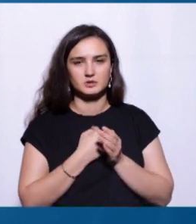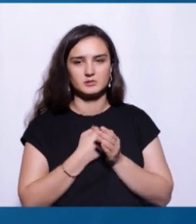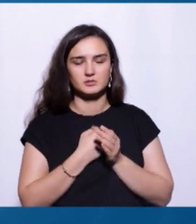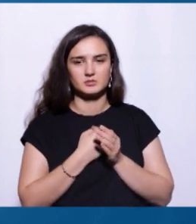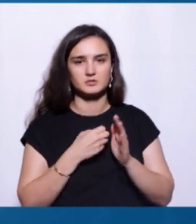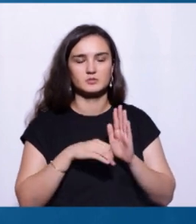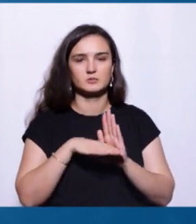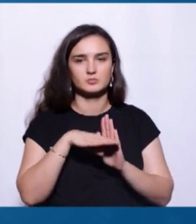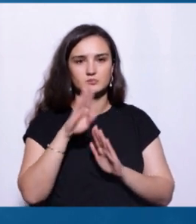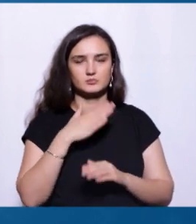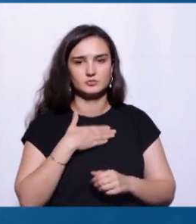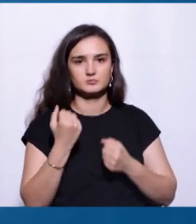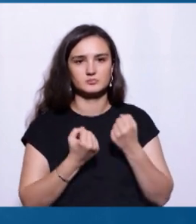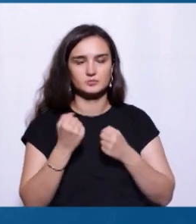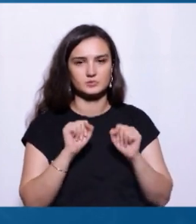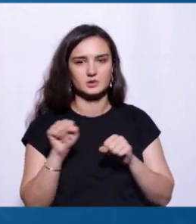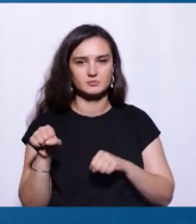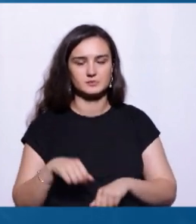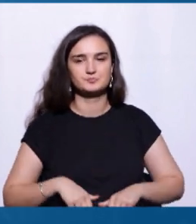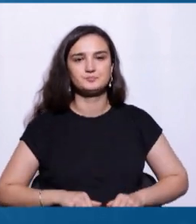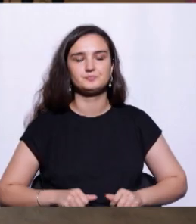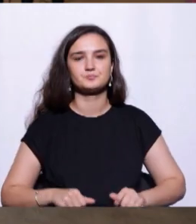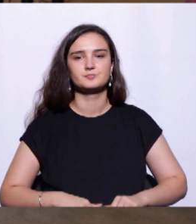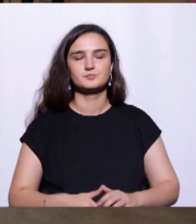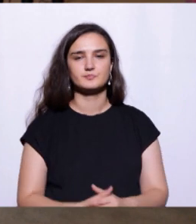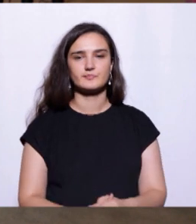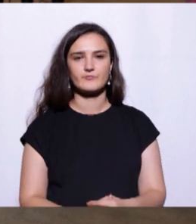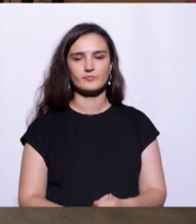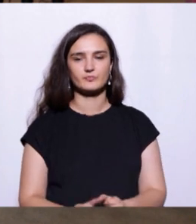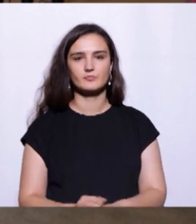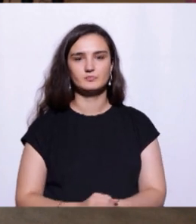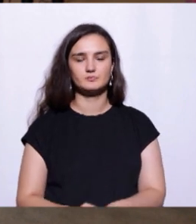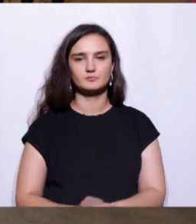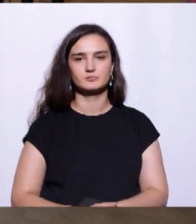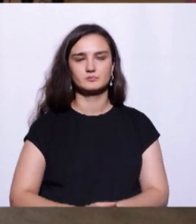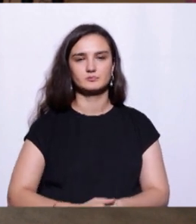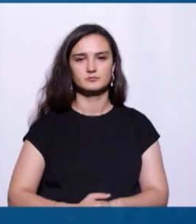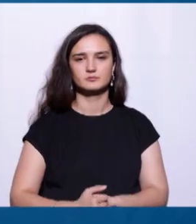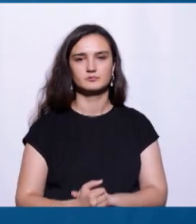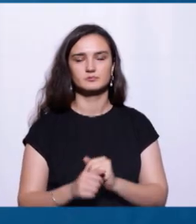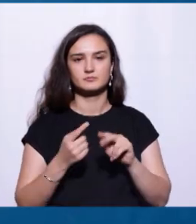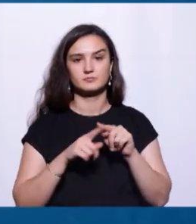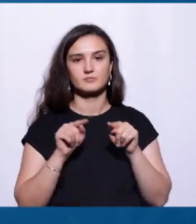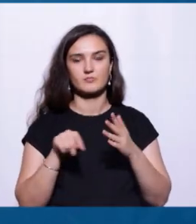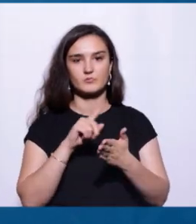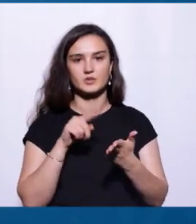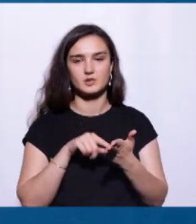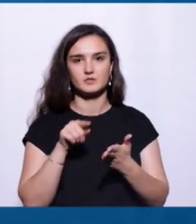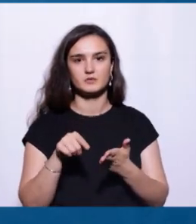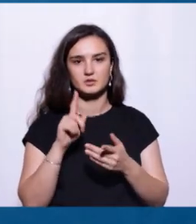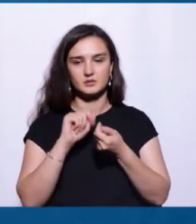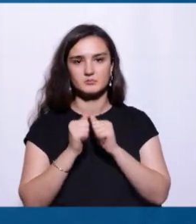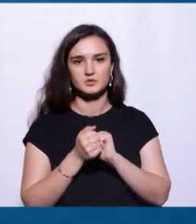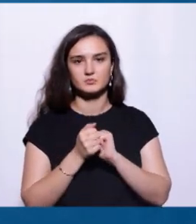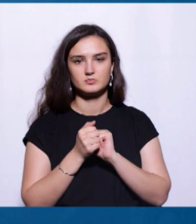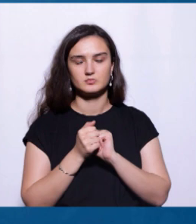am improving my driving skills. Sing you at the wedding. Since this is a question,